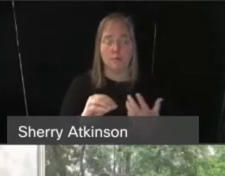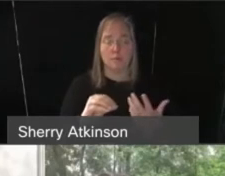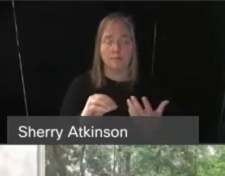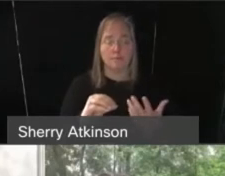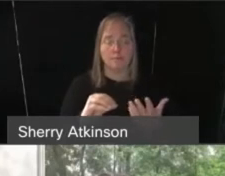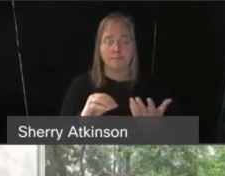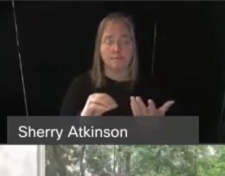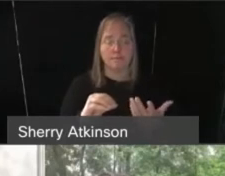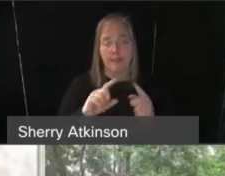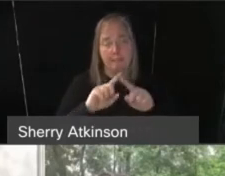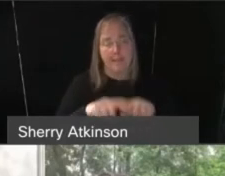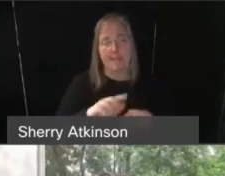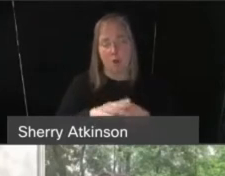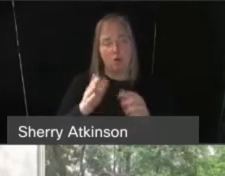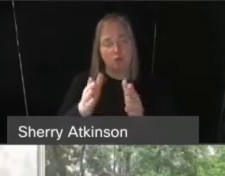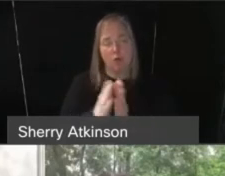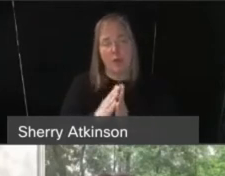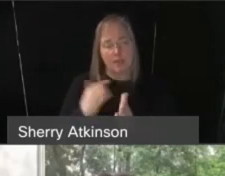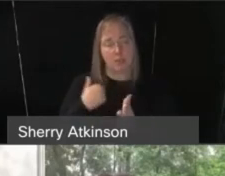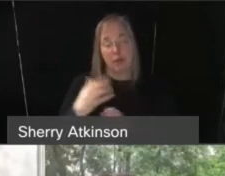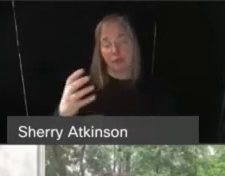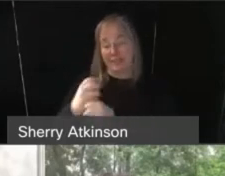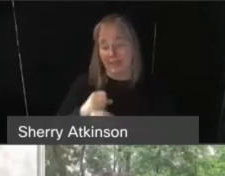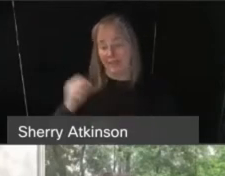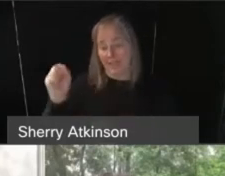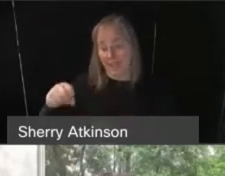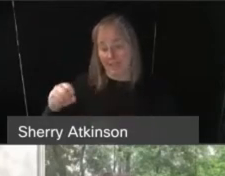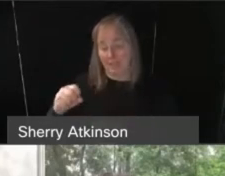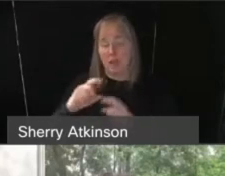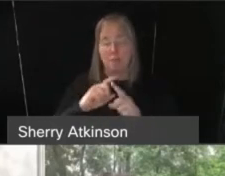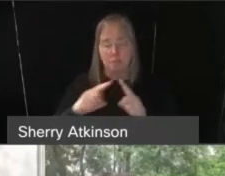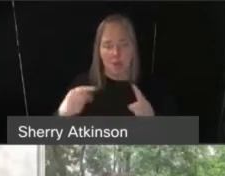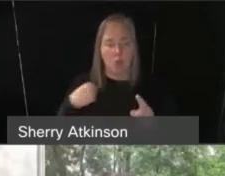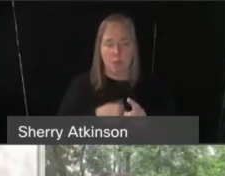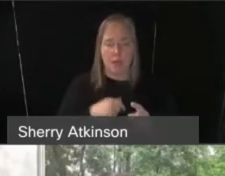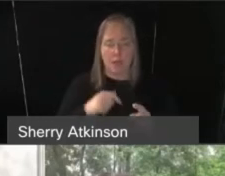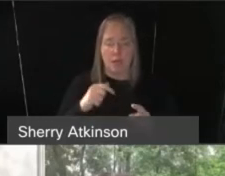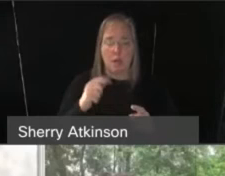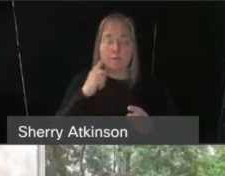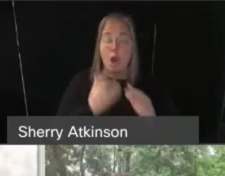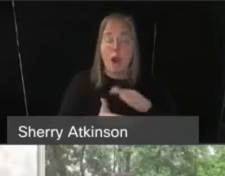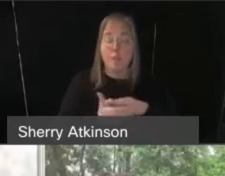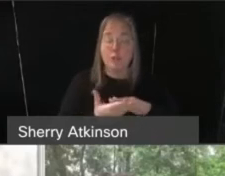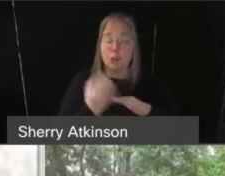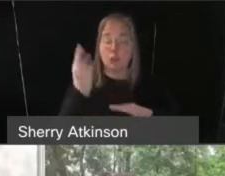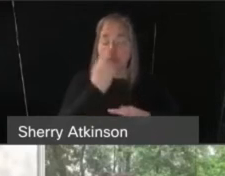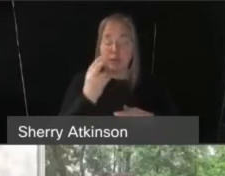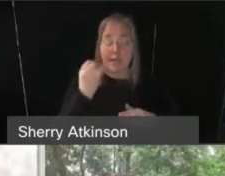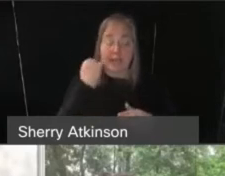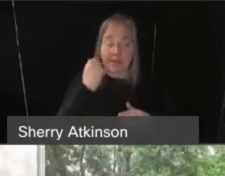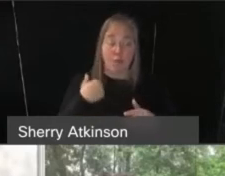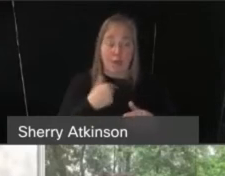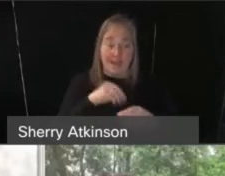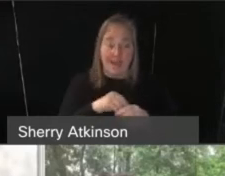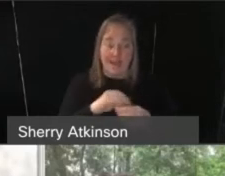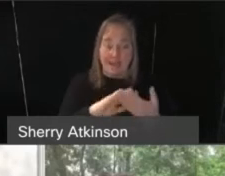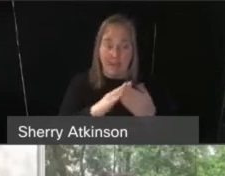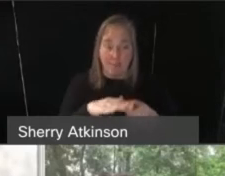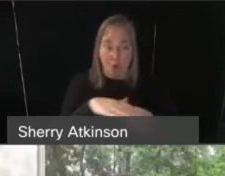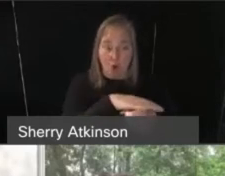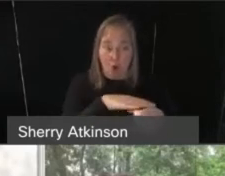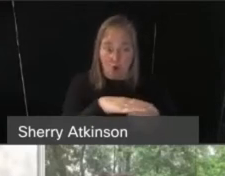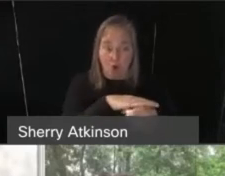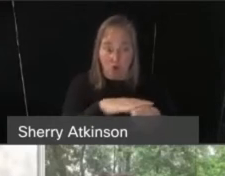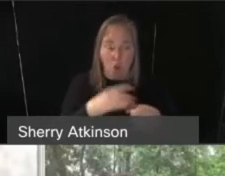by the requests that we receive, but what we try to do is, like, for operational purposes, when we are in a neighborhood, we try to, like, you know, look at neighborhood